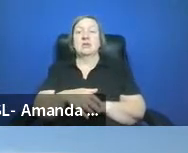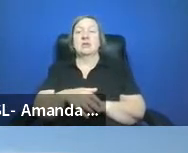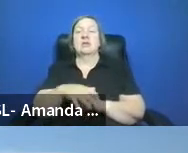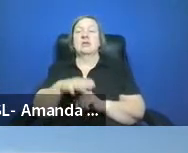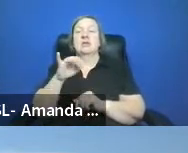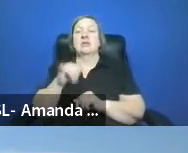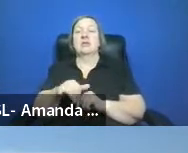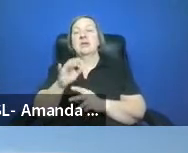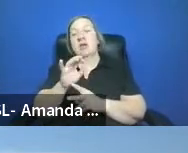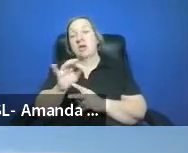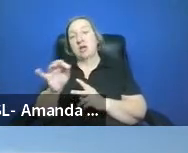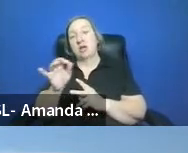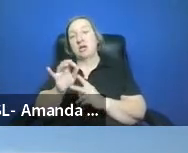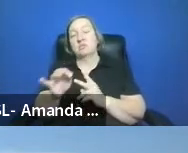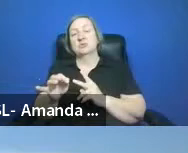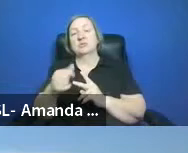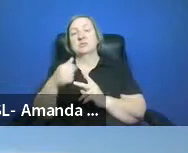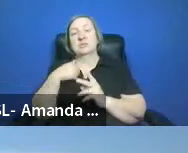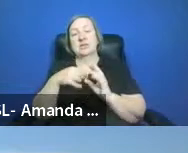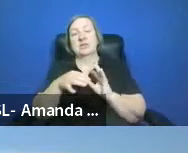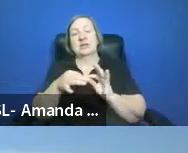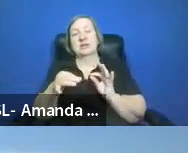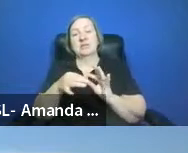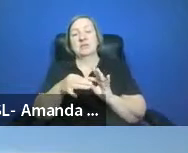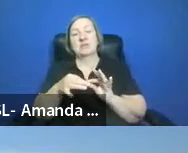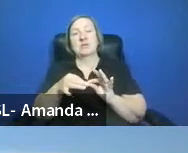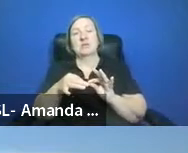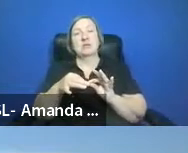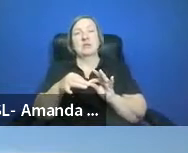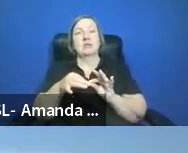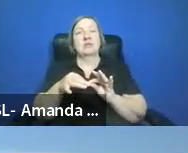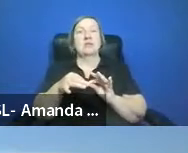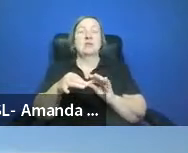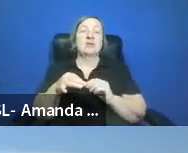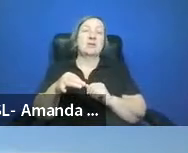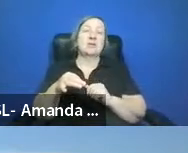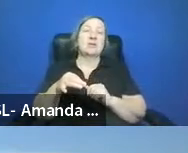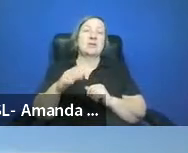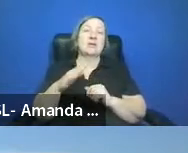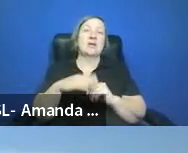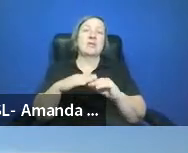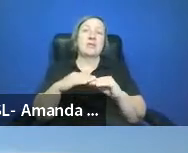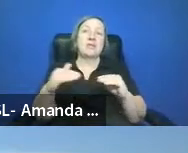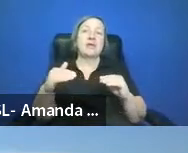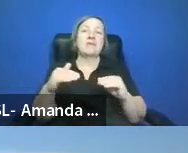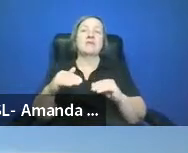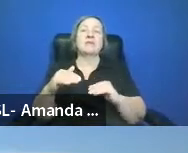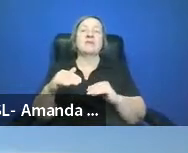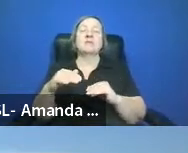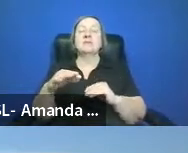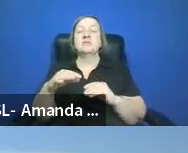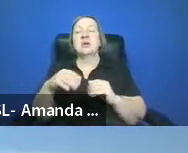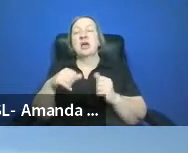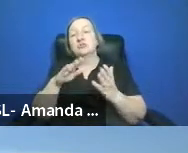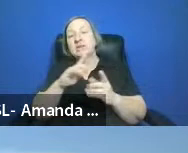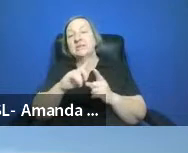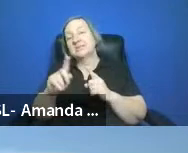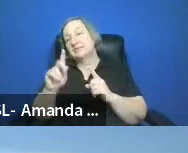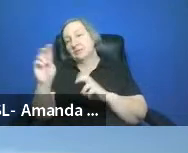The options that I mentioned, single level and then stacked, address different issues. We've